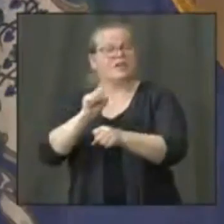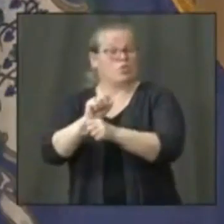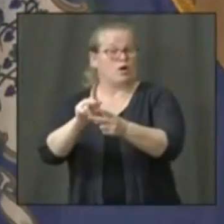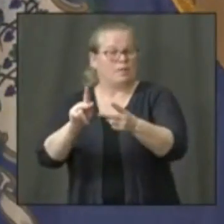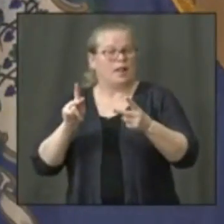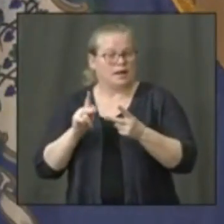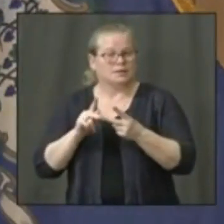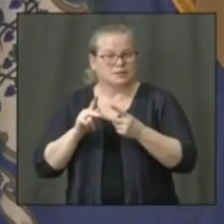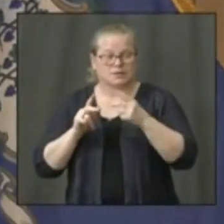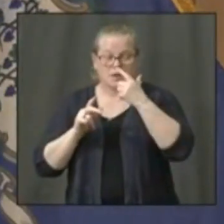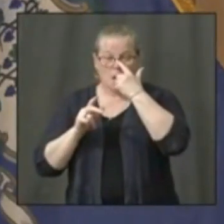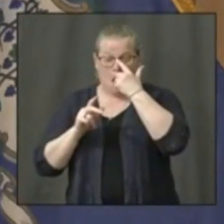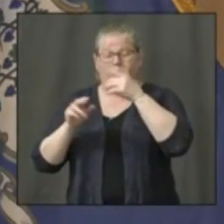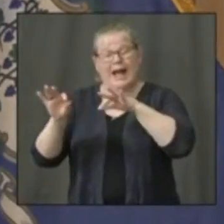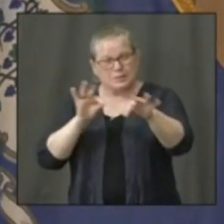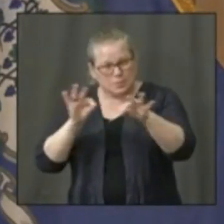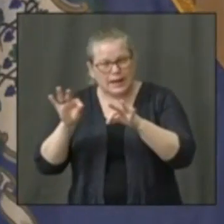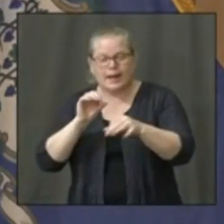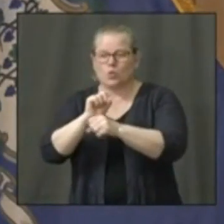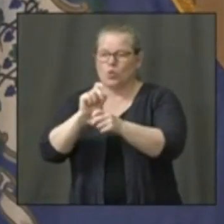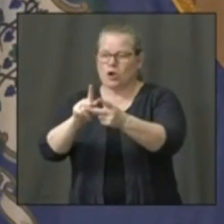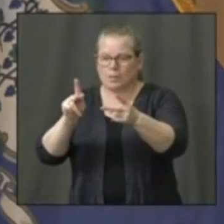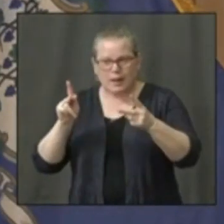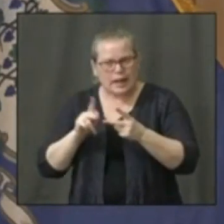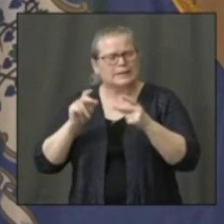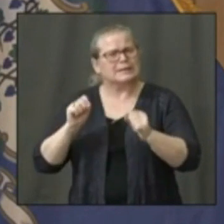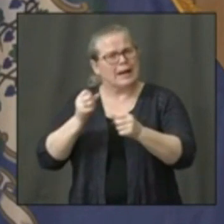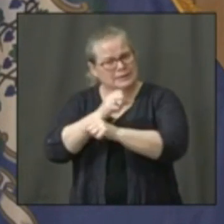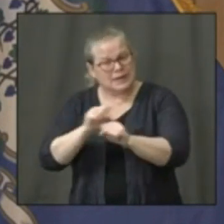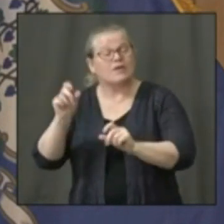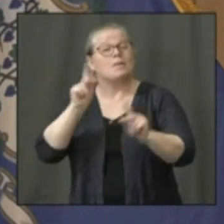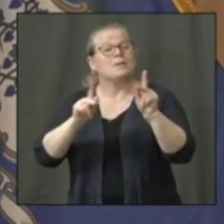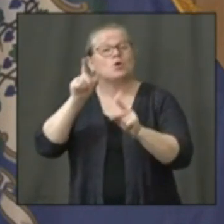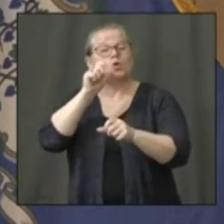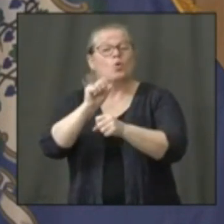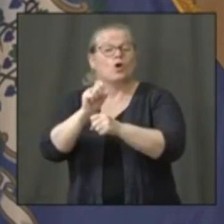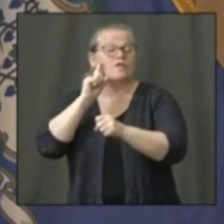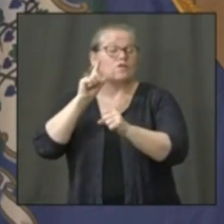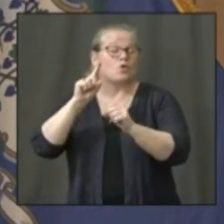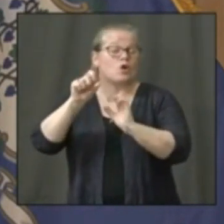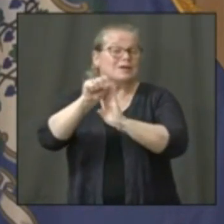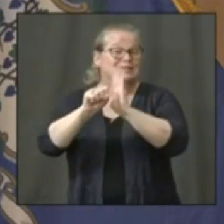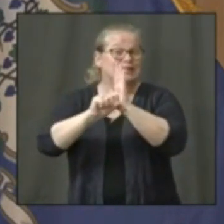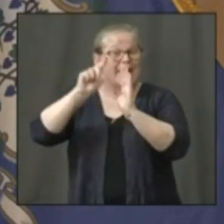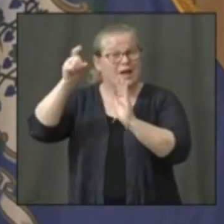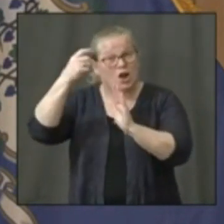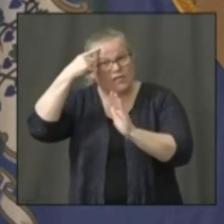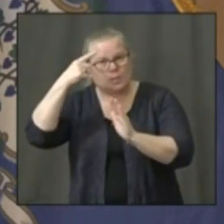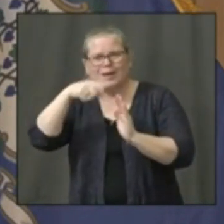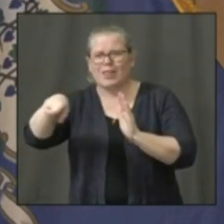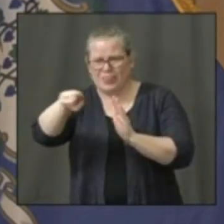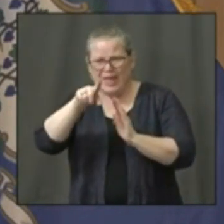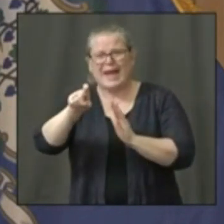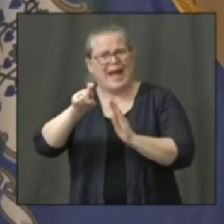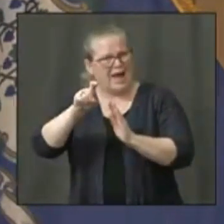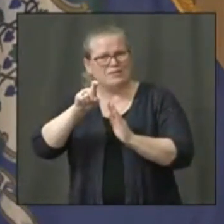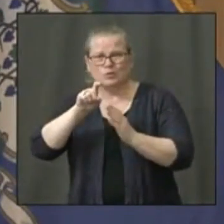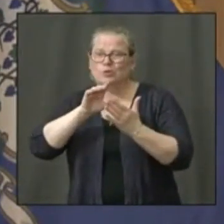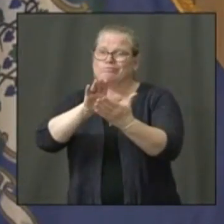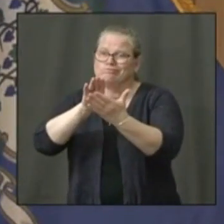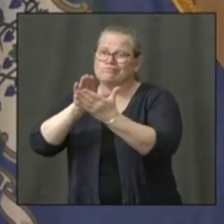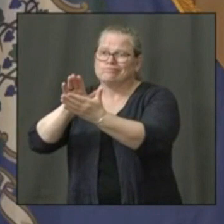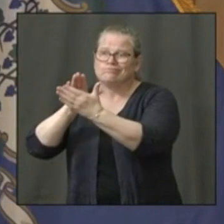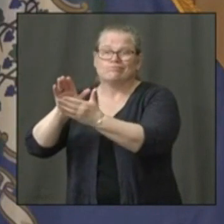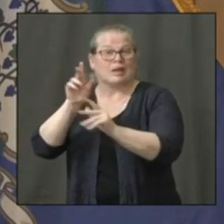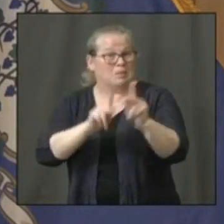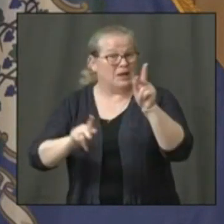how safe a workplace can be in terms of some of our frontline people working for state government. They've got to be people facing. That's the nature of their